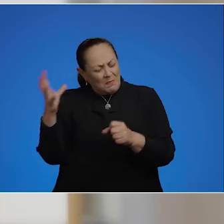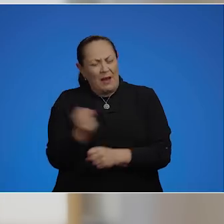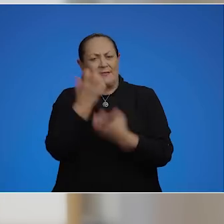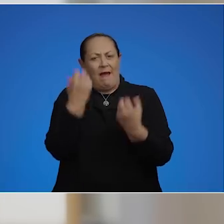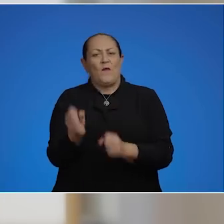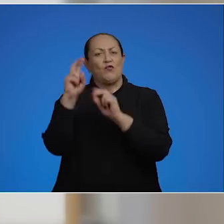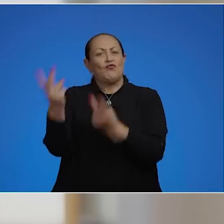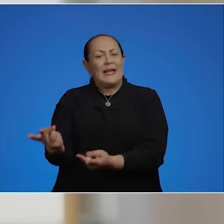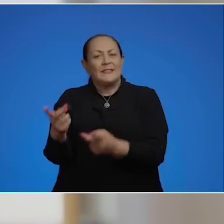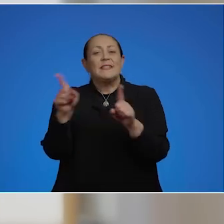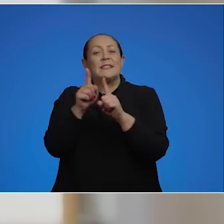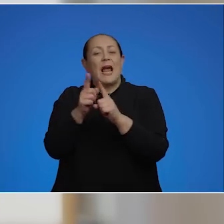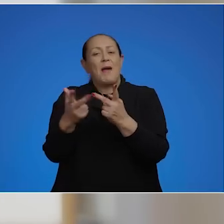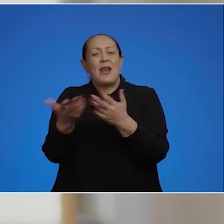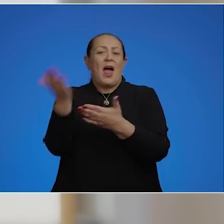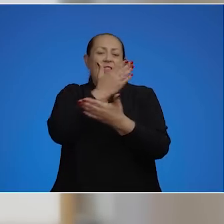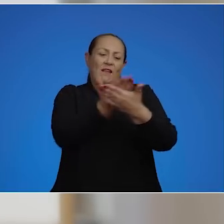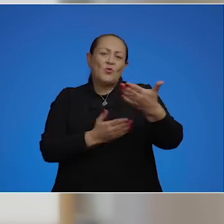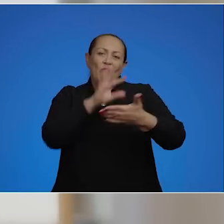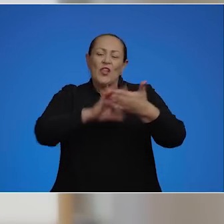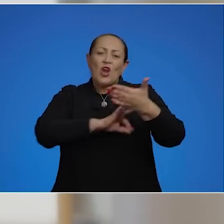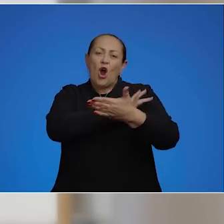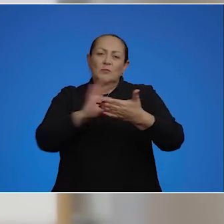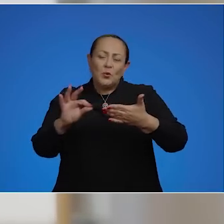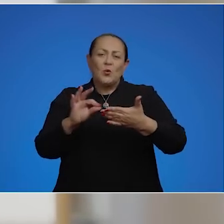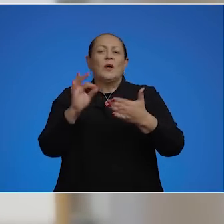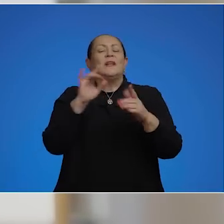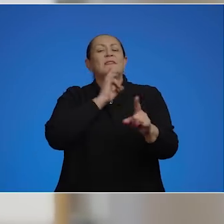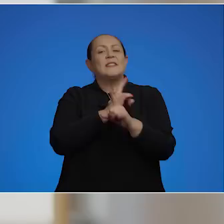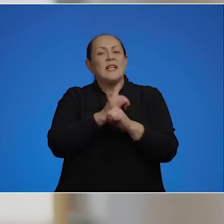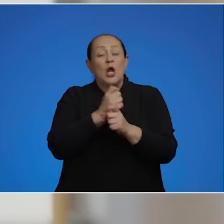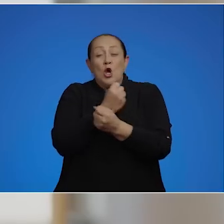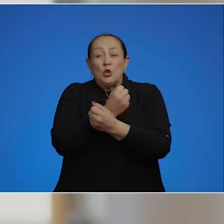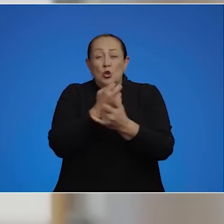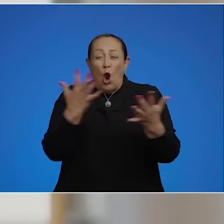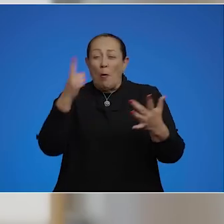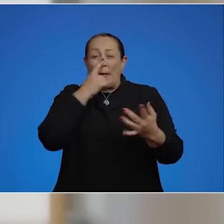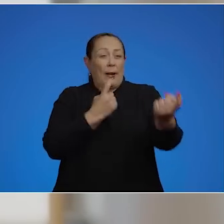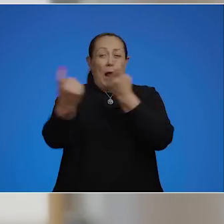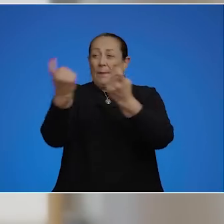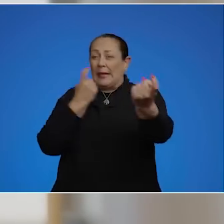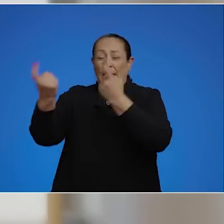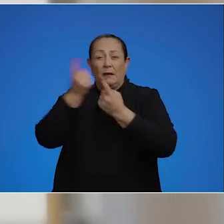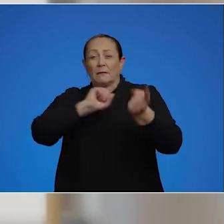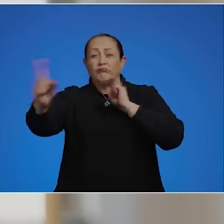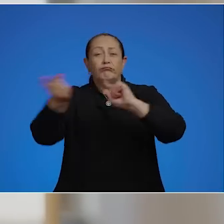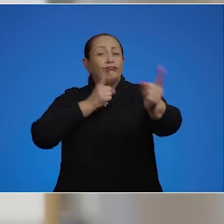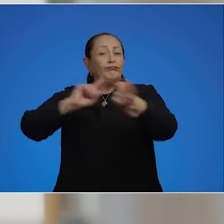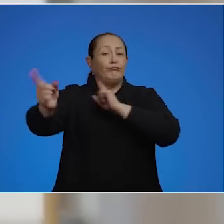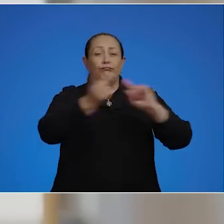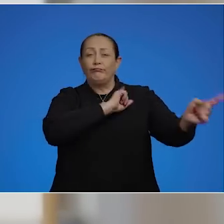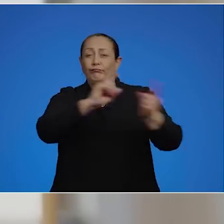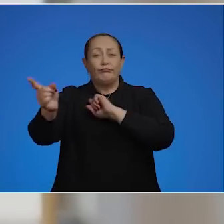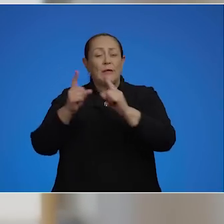are meant to rest. Remember another point in the Gospels where He says there were so many people coming and going